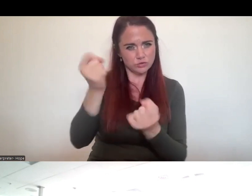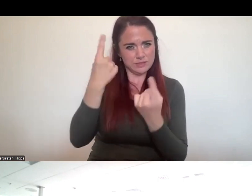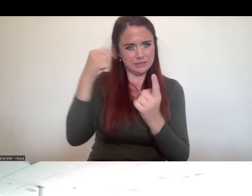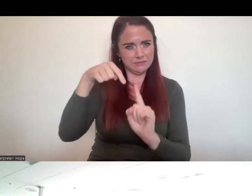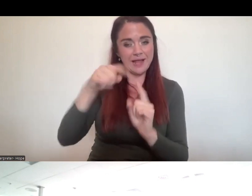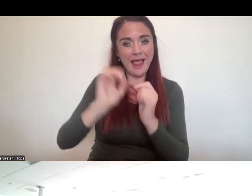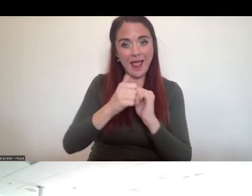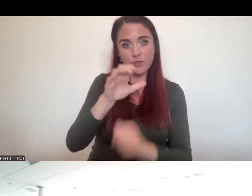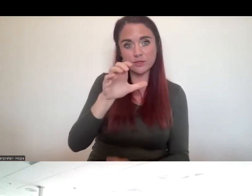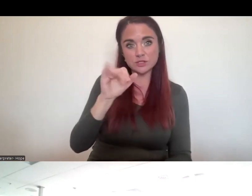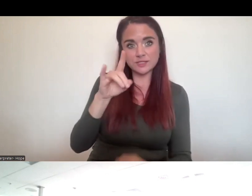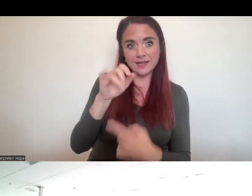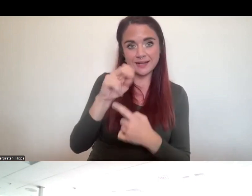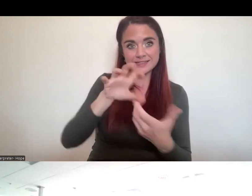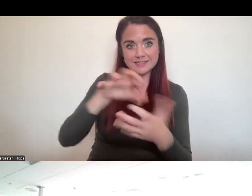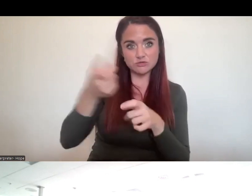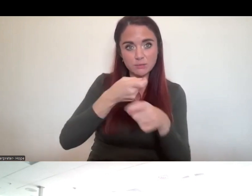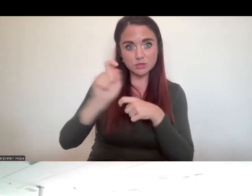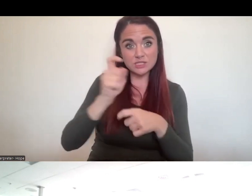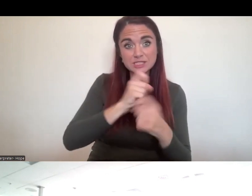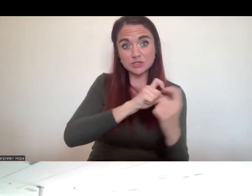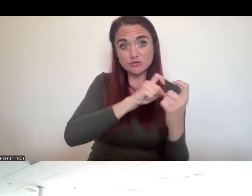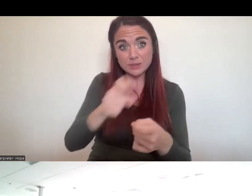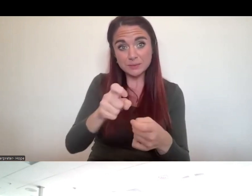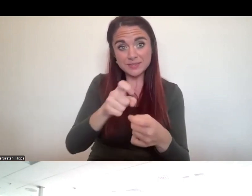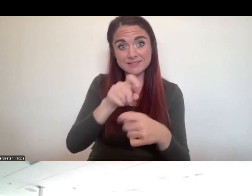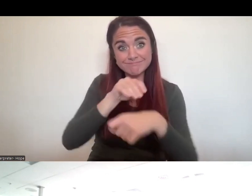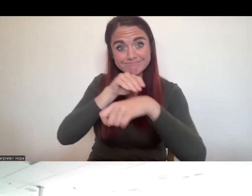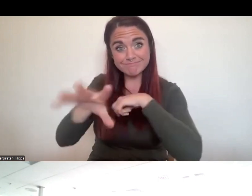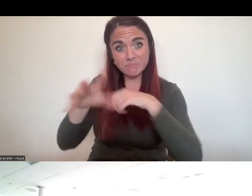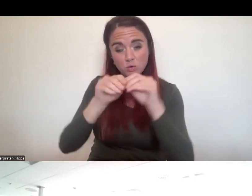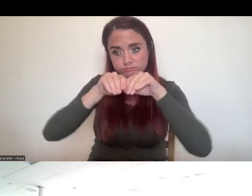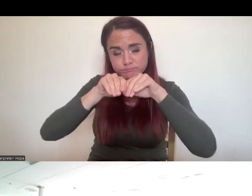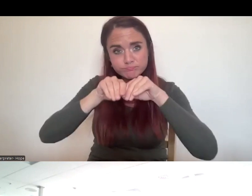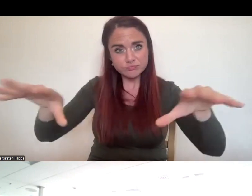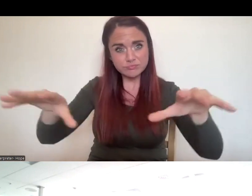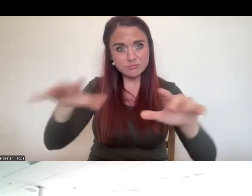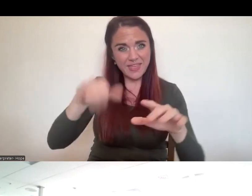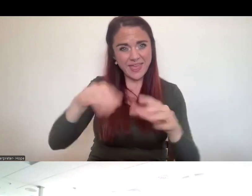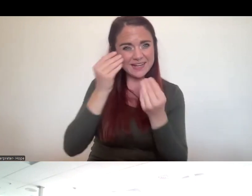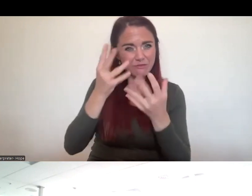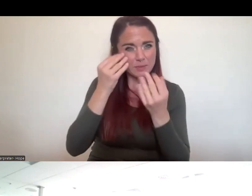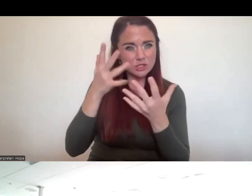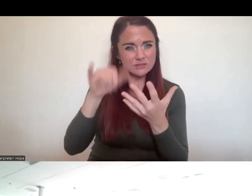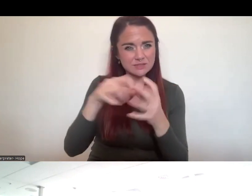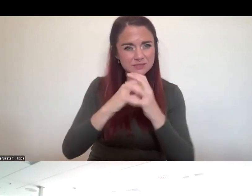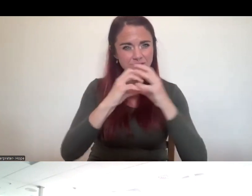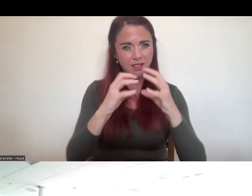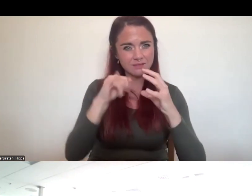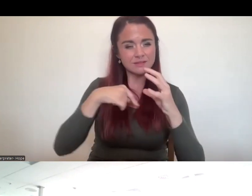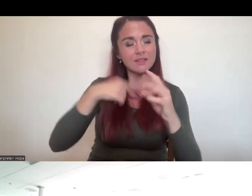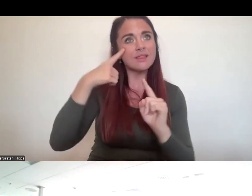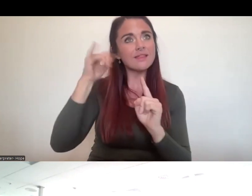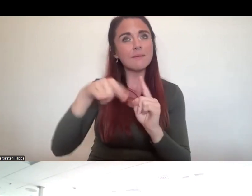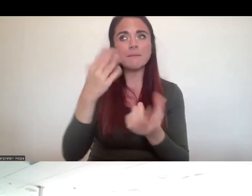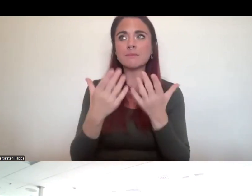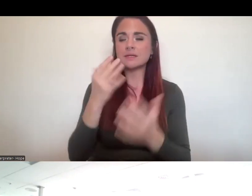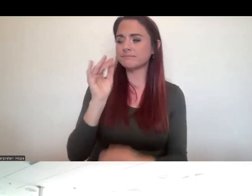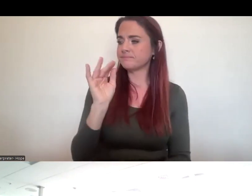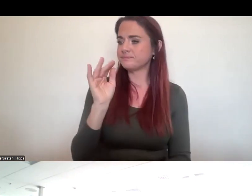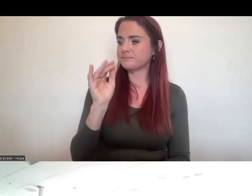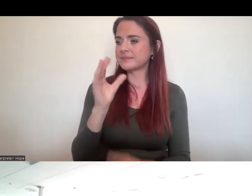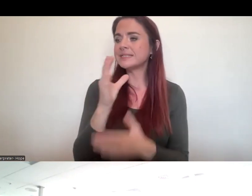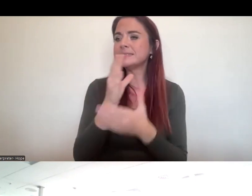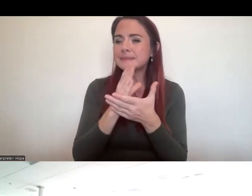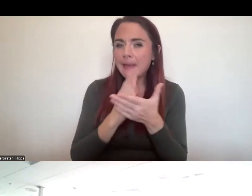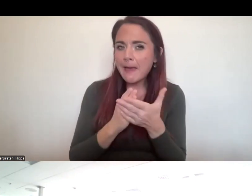circadian disruption is actually contributing to tumor initiation and formation. And we think that maybe we have some